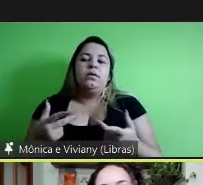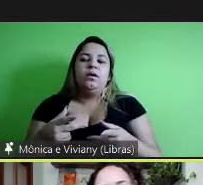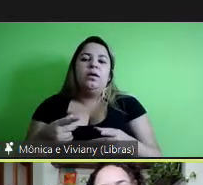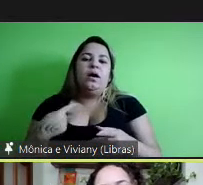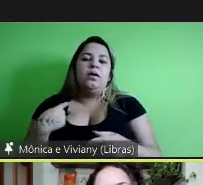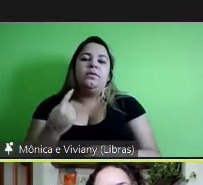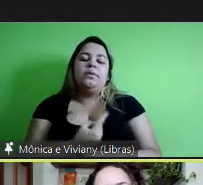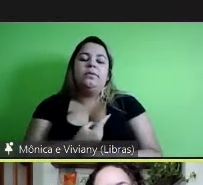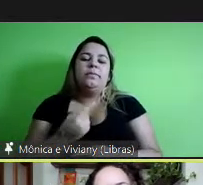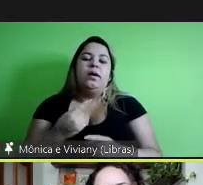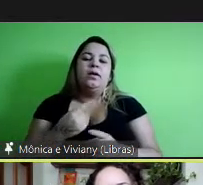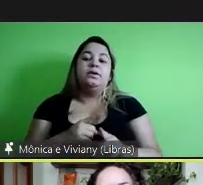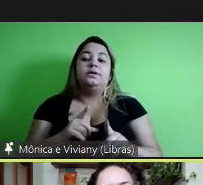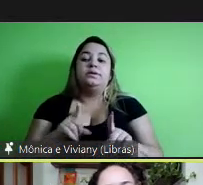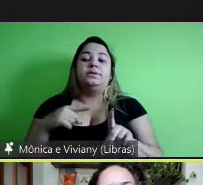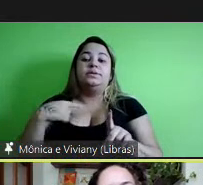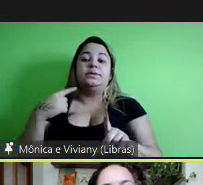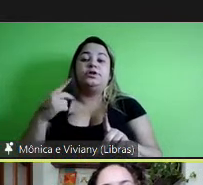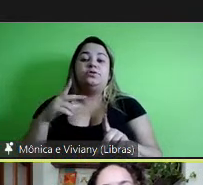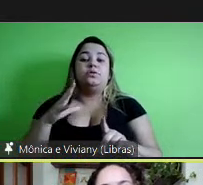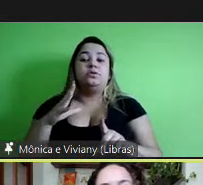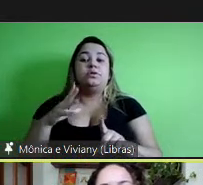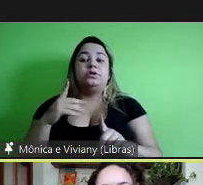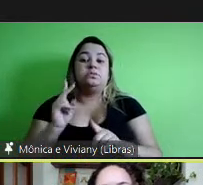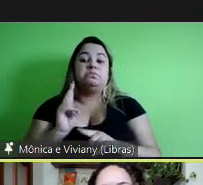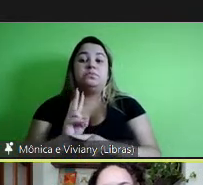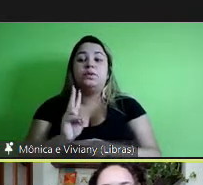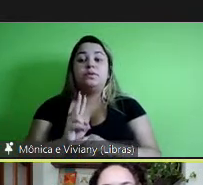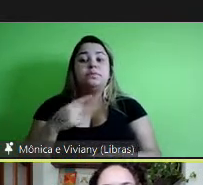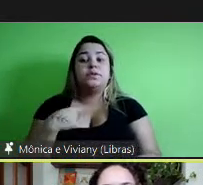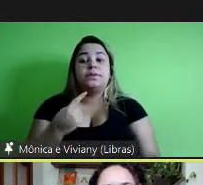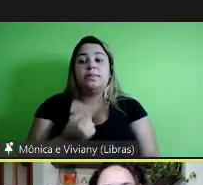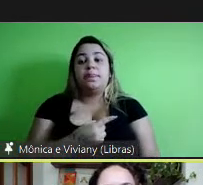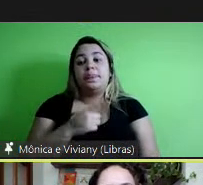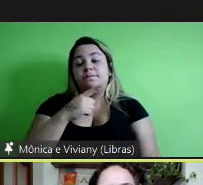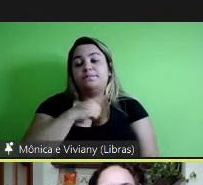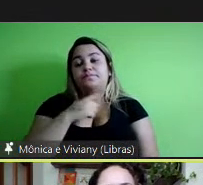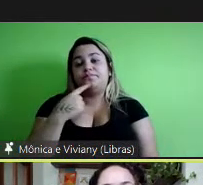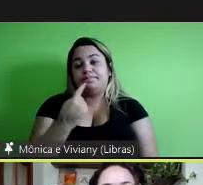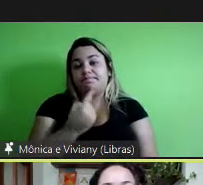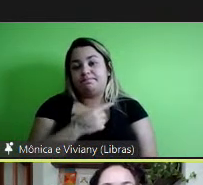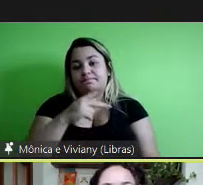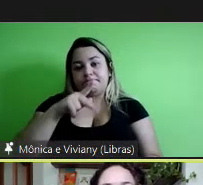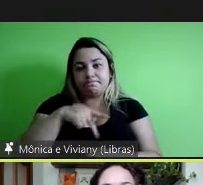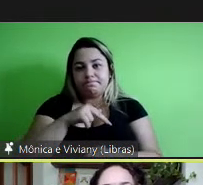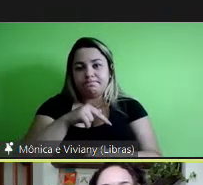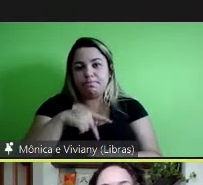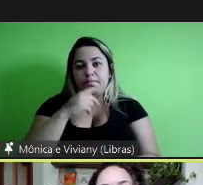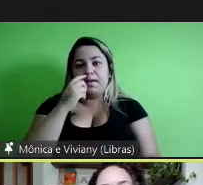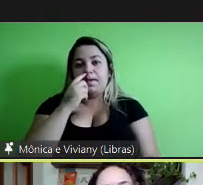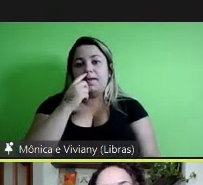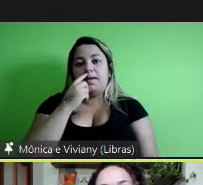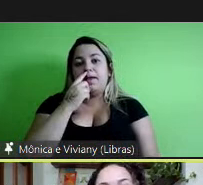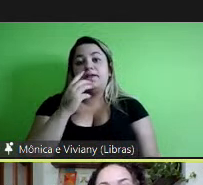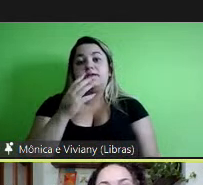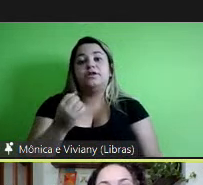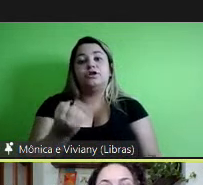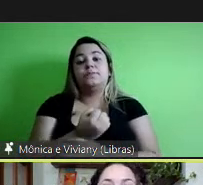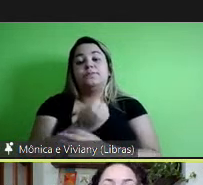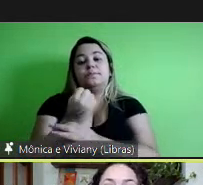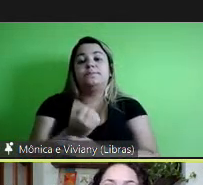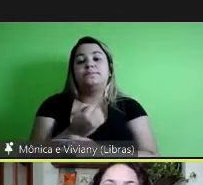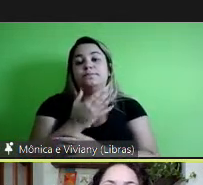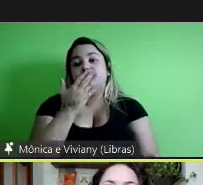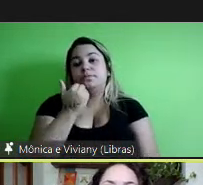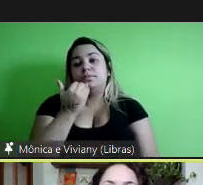way do we defend in order to concretize this right to an adequate food nutrition in our country.